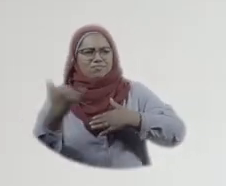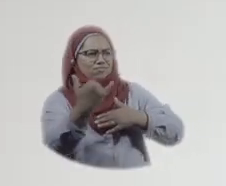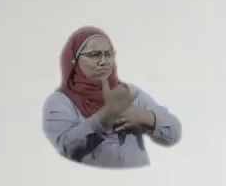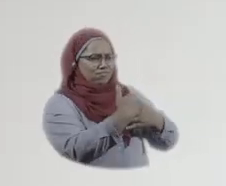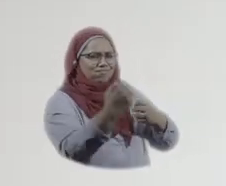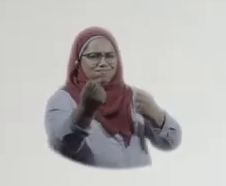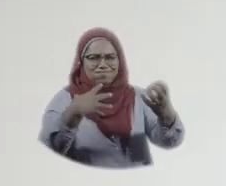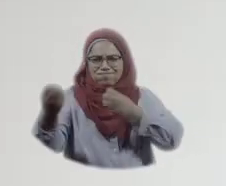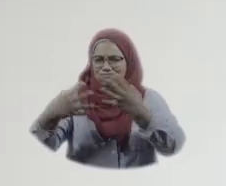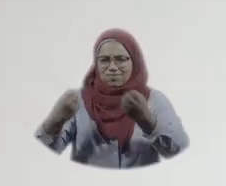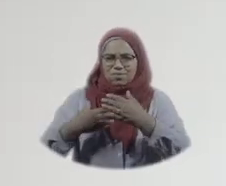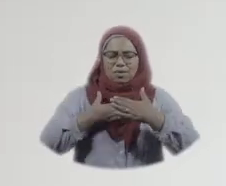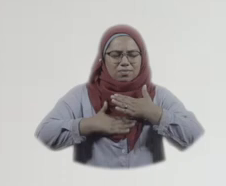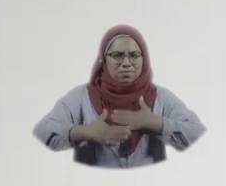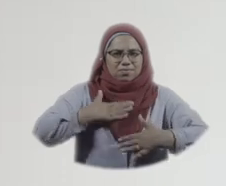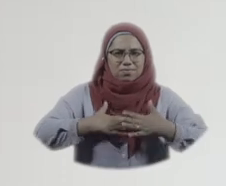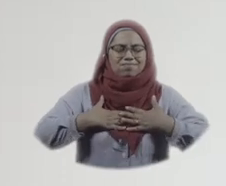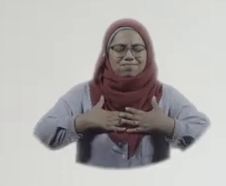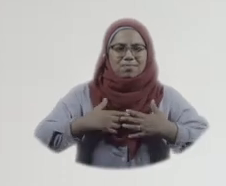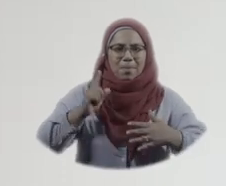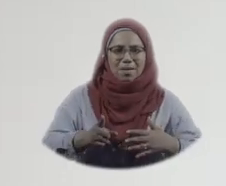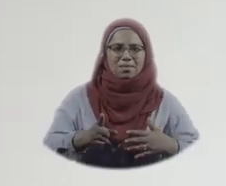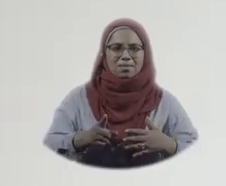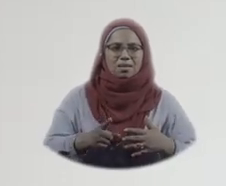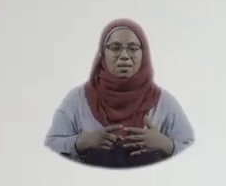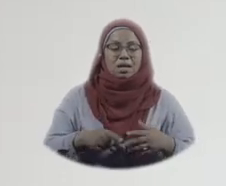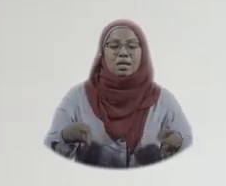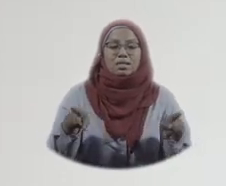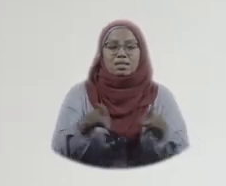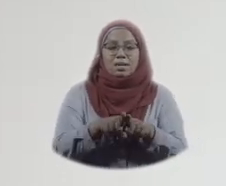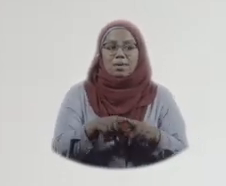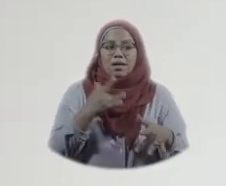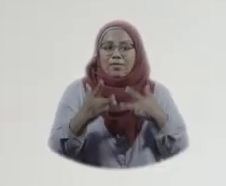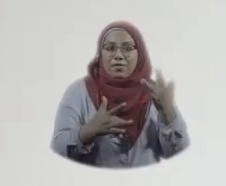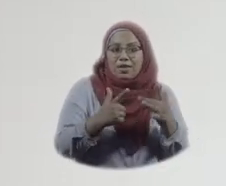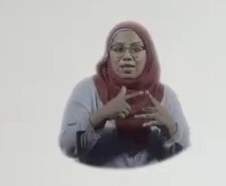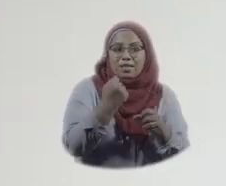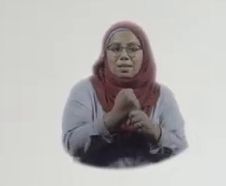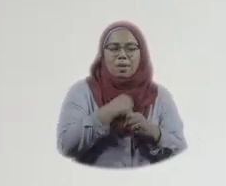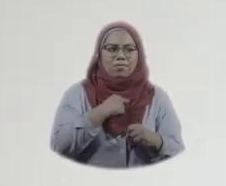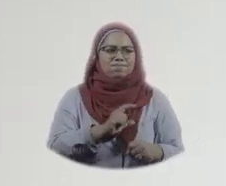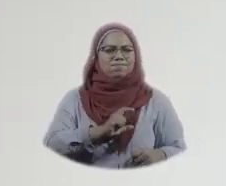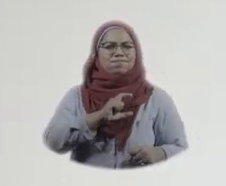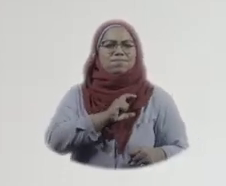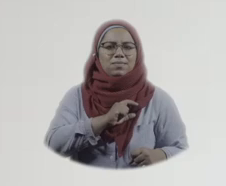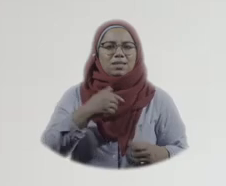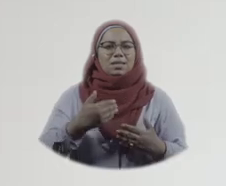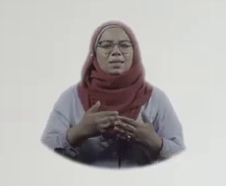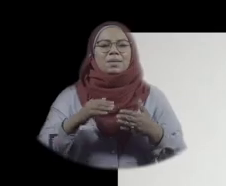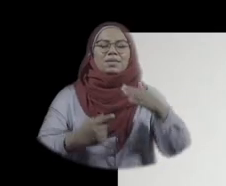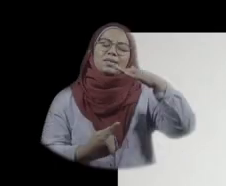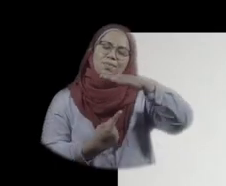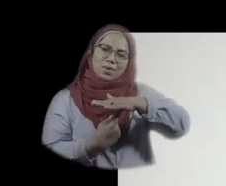the discriminations and all the obstacles that you have to face as a female person in this society. I feel like having the courage